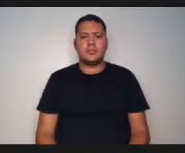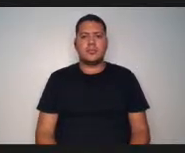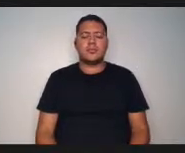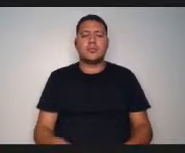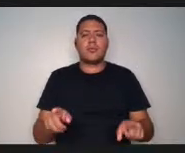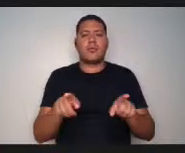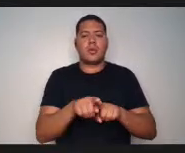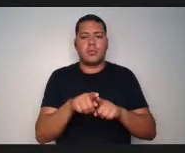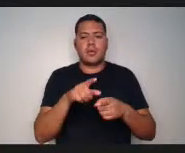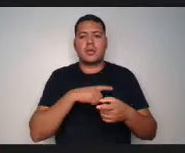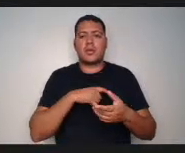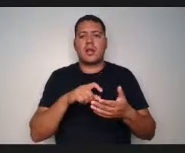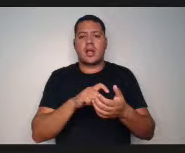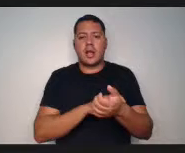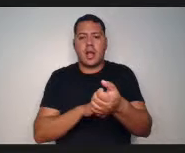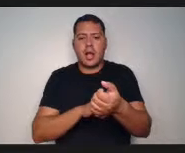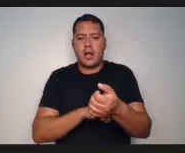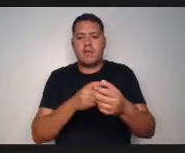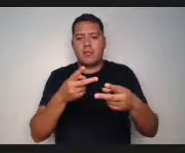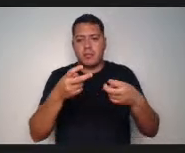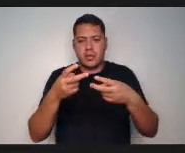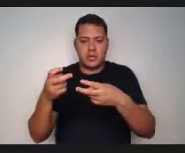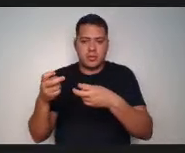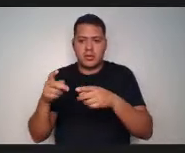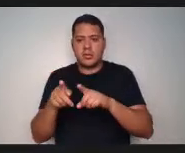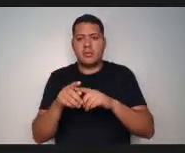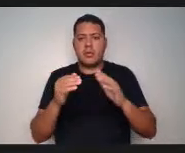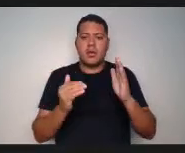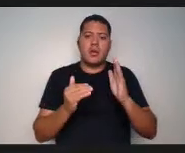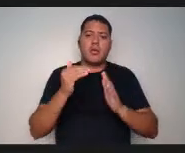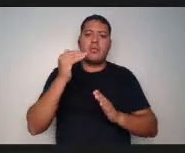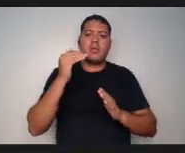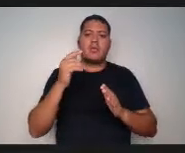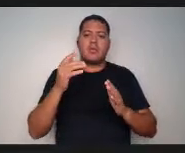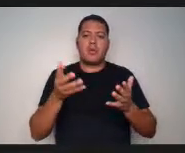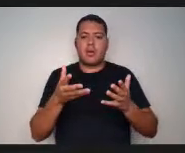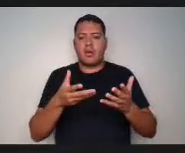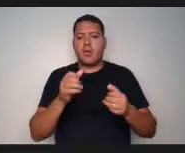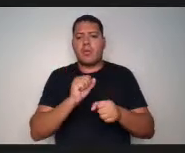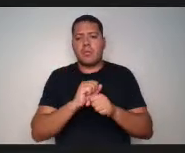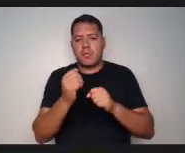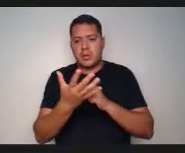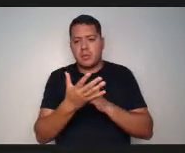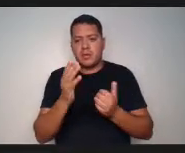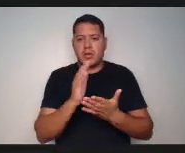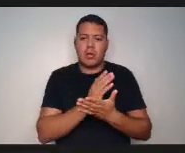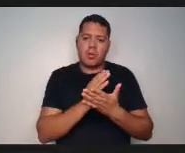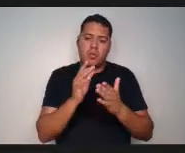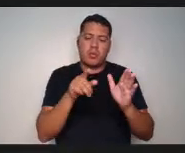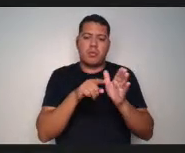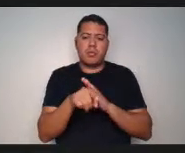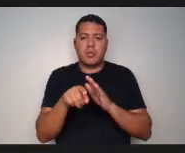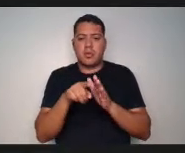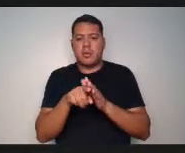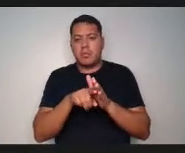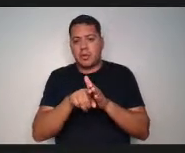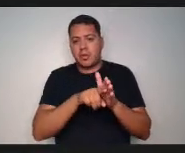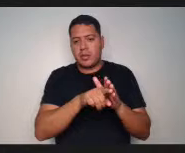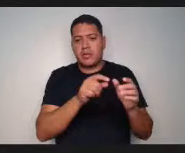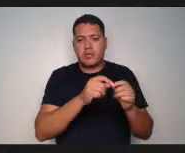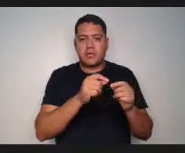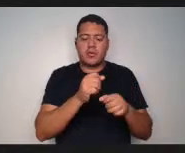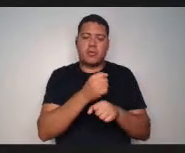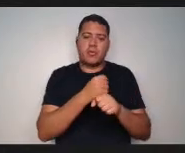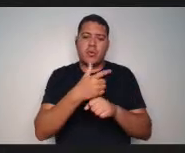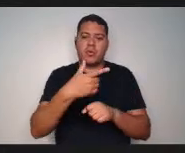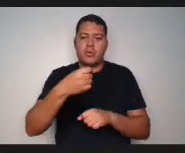at least we have some surveys that were taken during 2020 on stress levels, which were